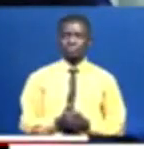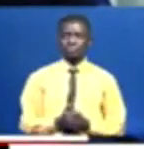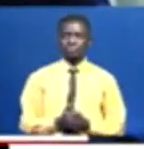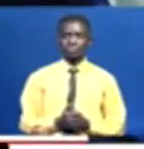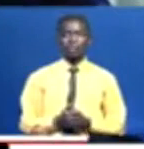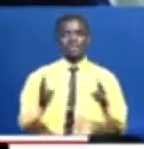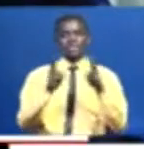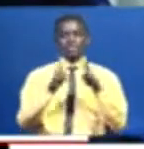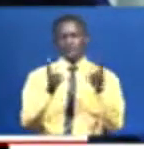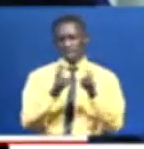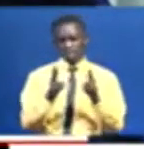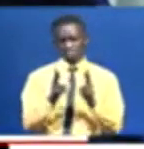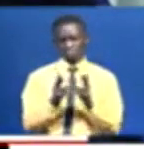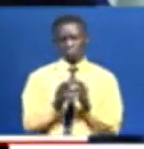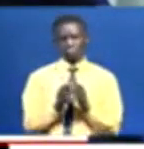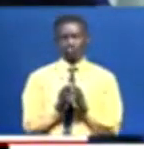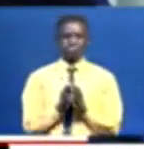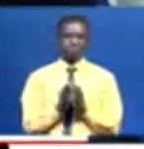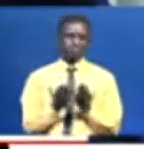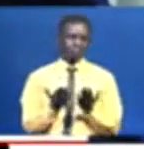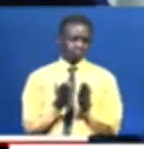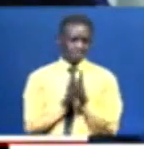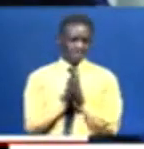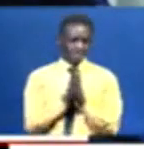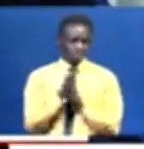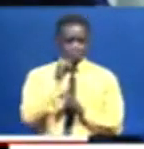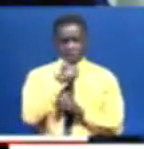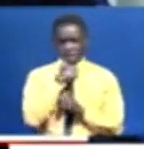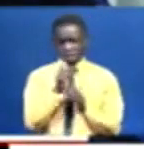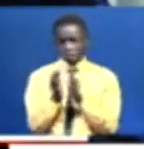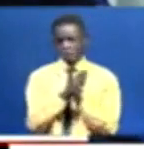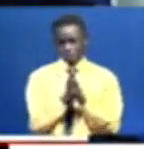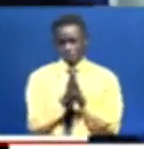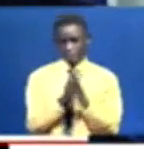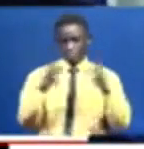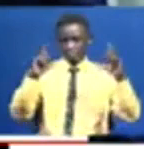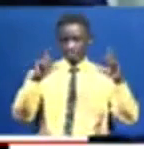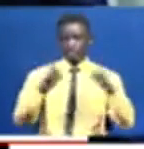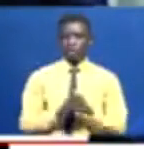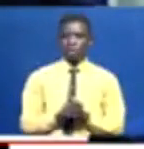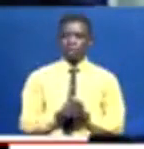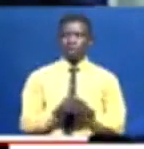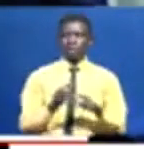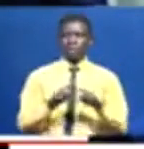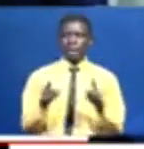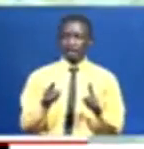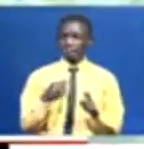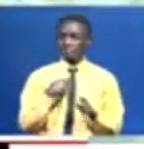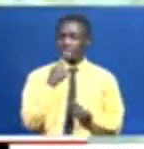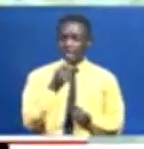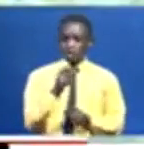interesting scenario, but I would disdain from switch it off. I would say